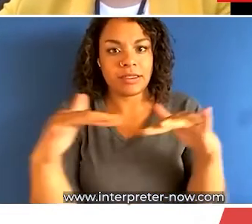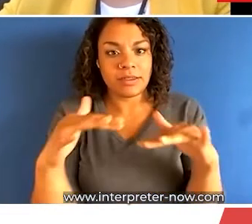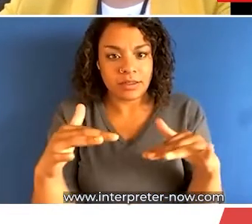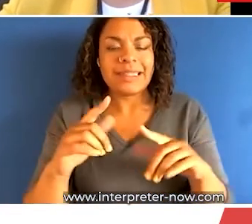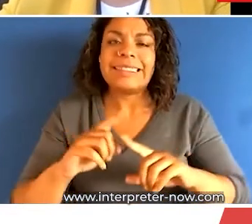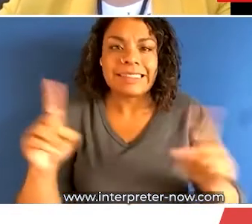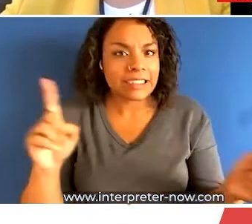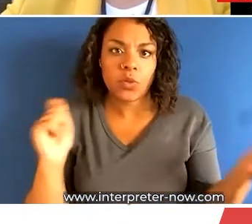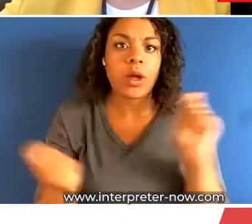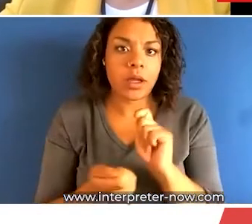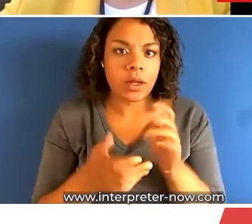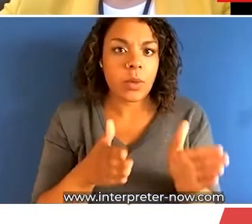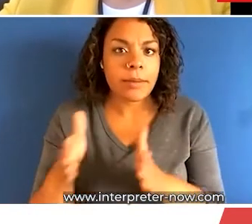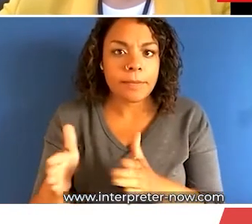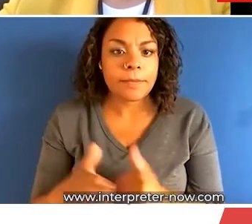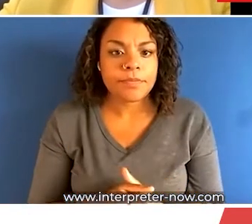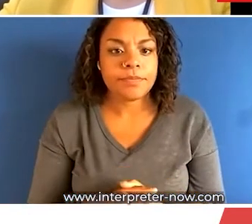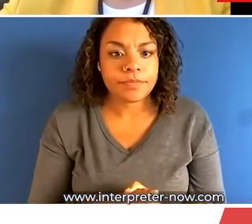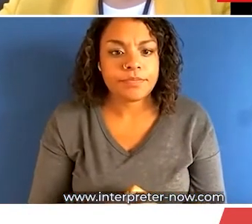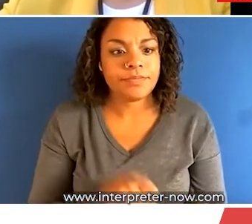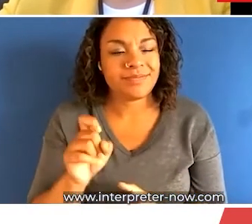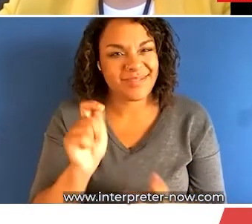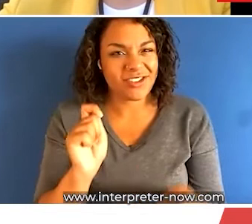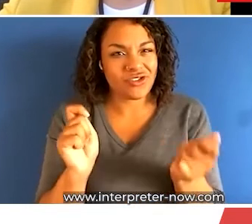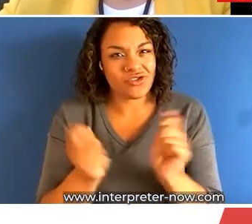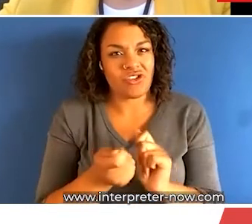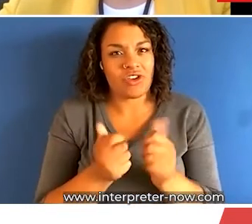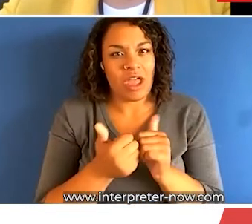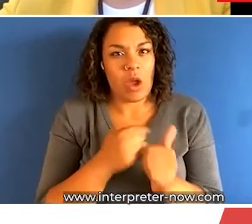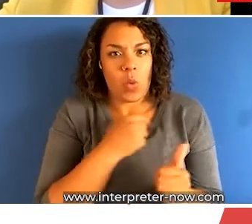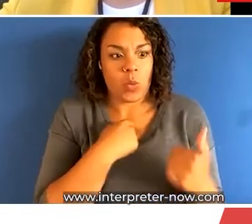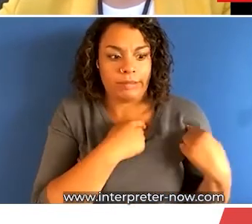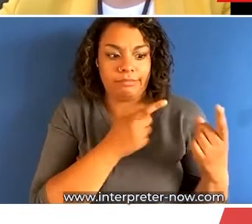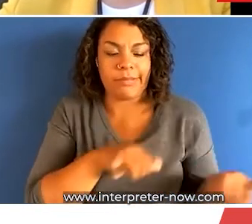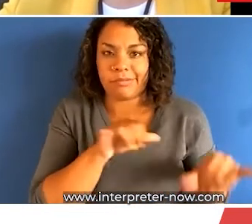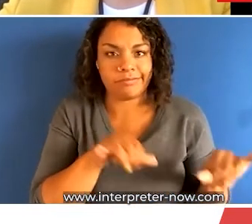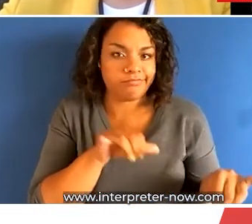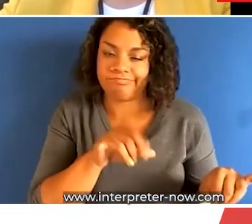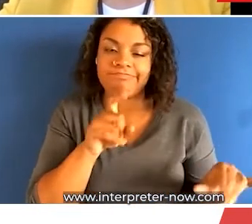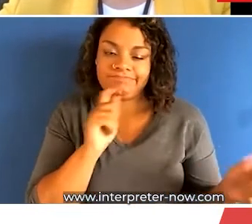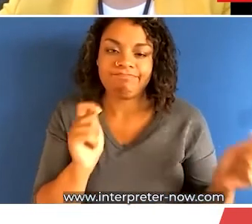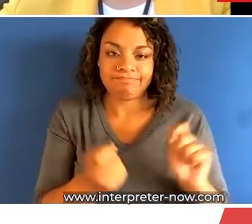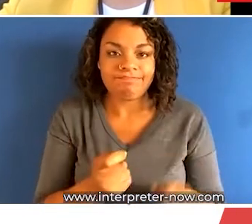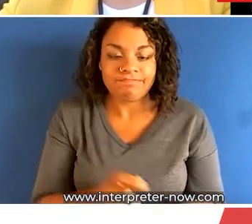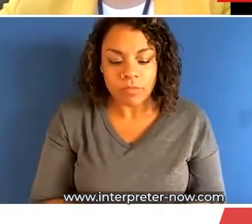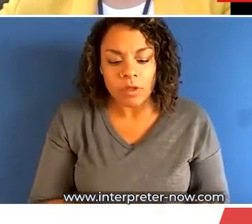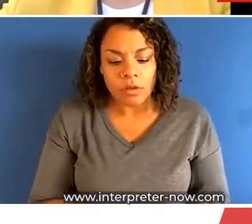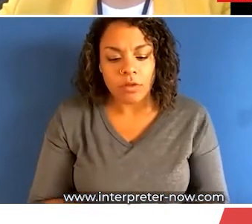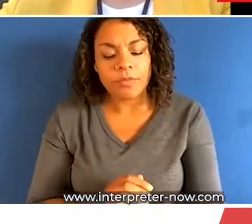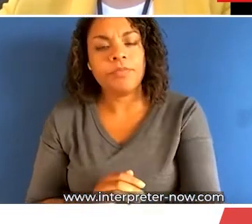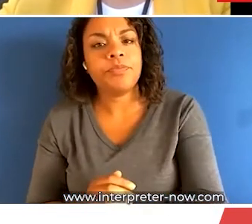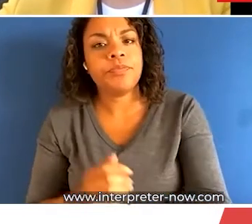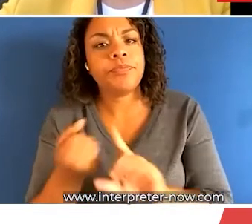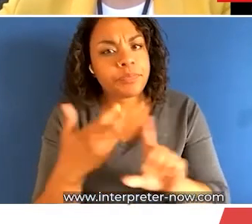different way, to change the ways that we've been doing it. For instance, I don't